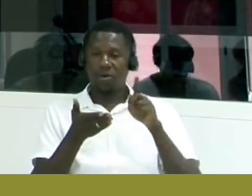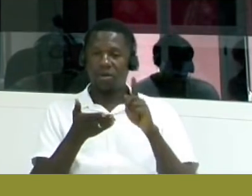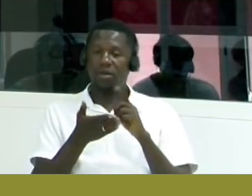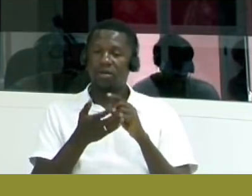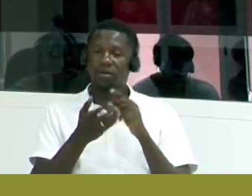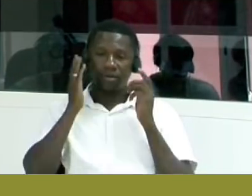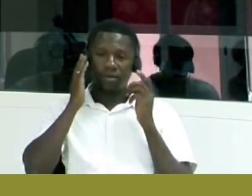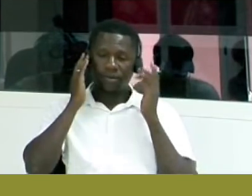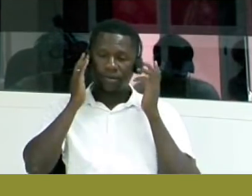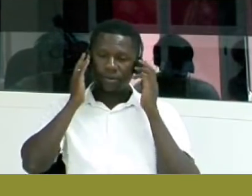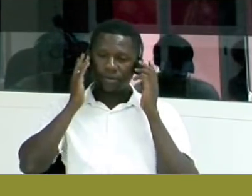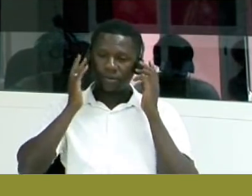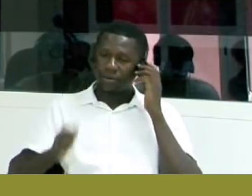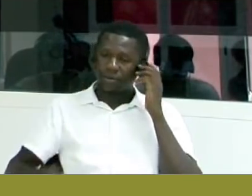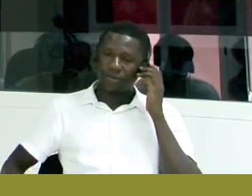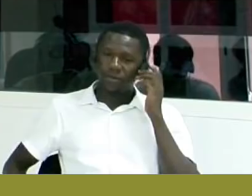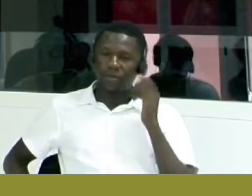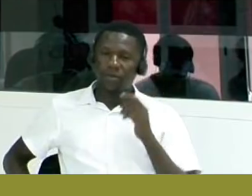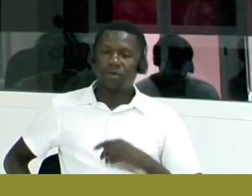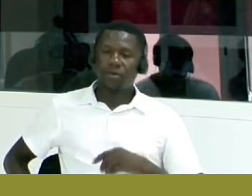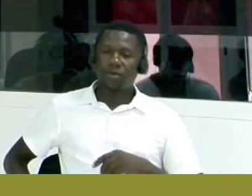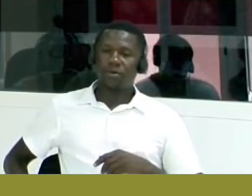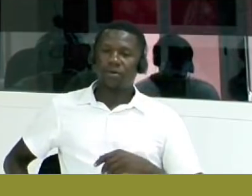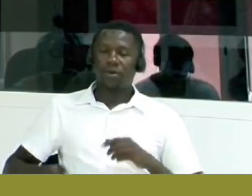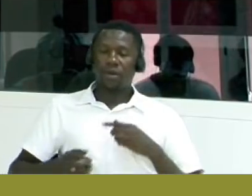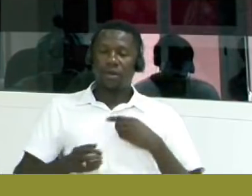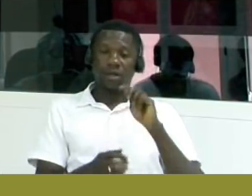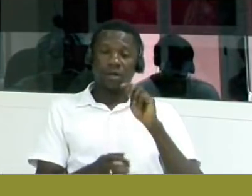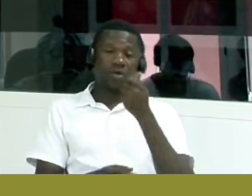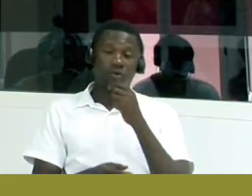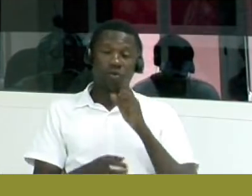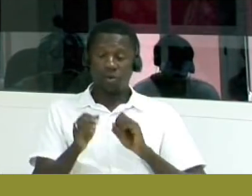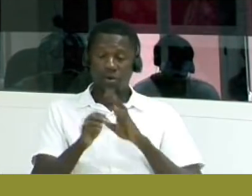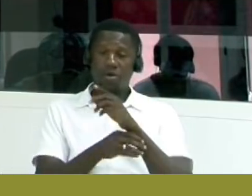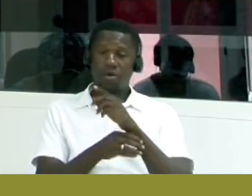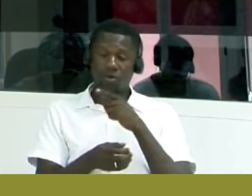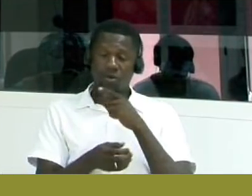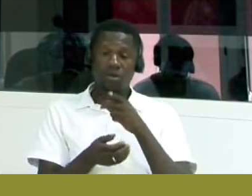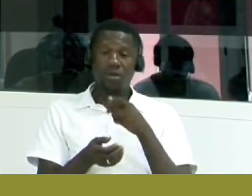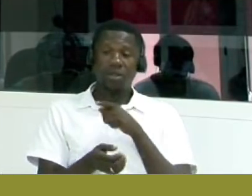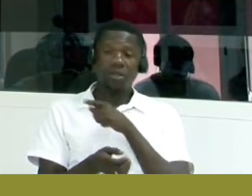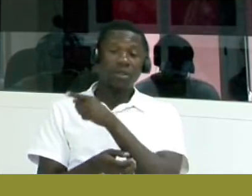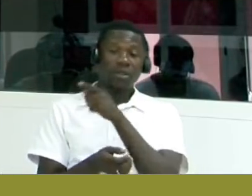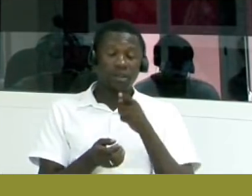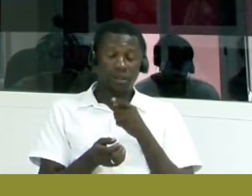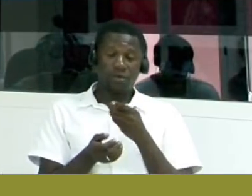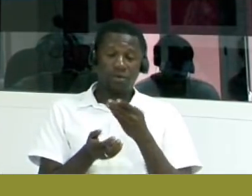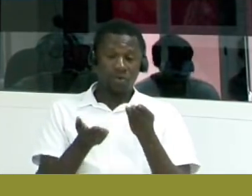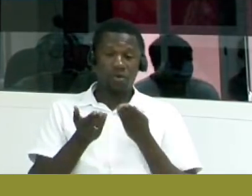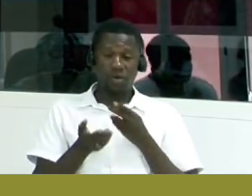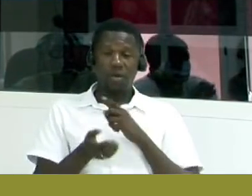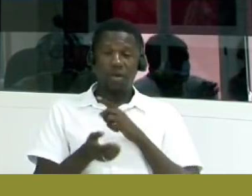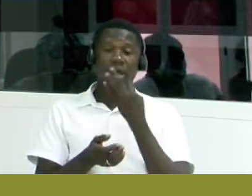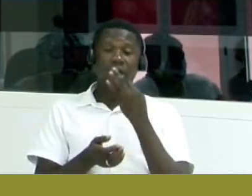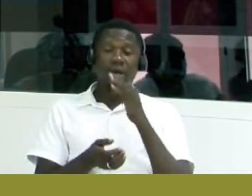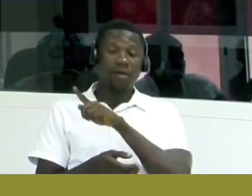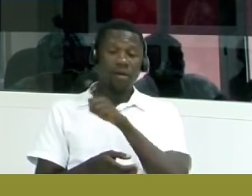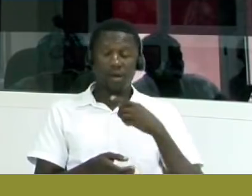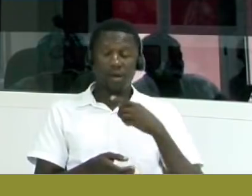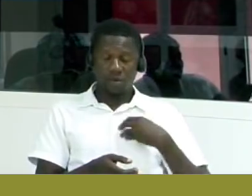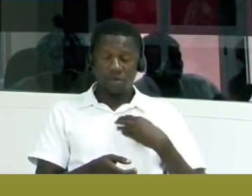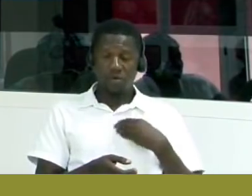Yeah. And the new order was, these students, if they want to go and see the Vice President,